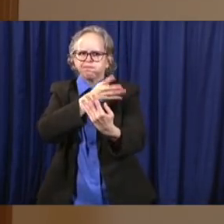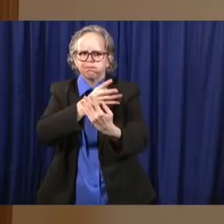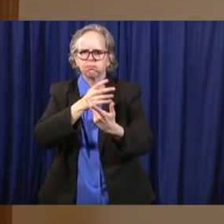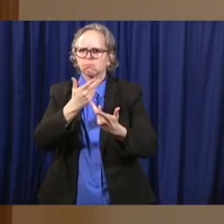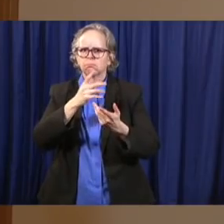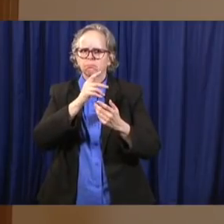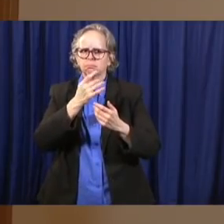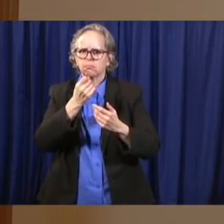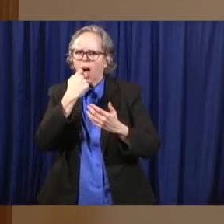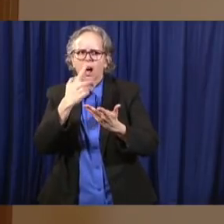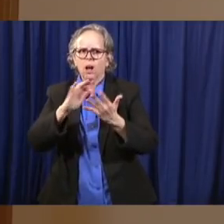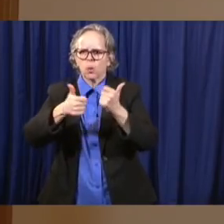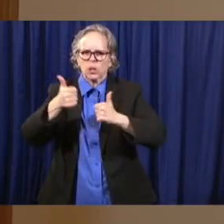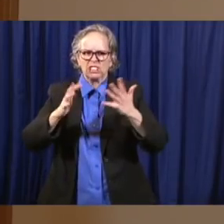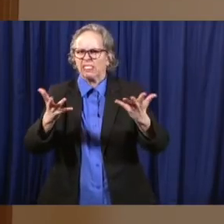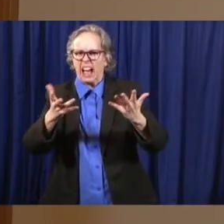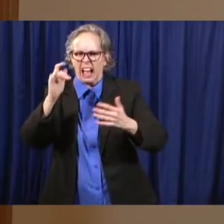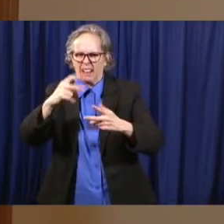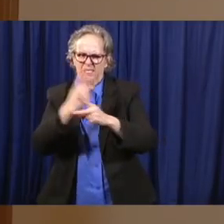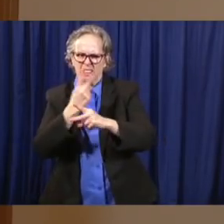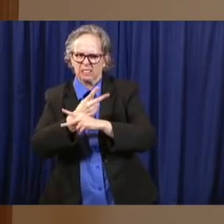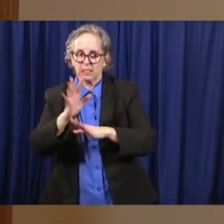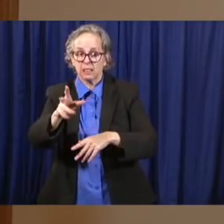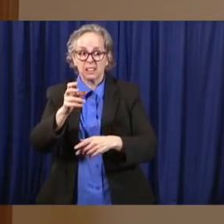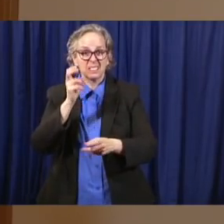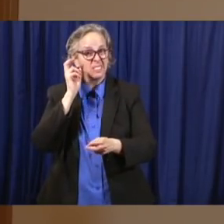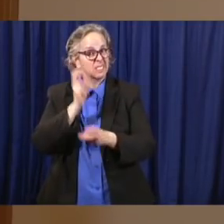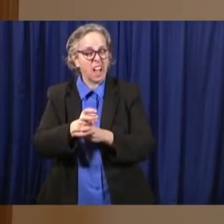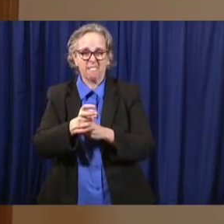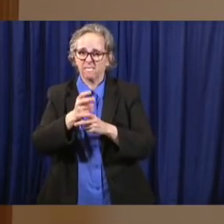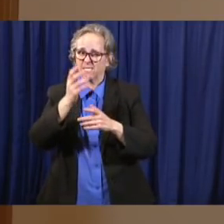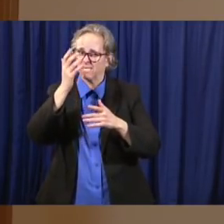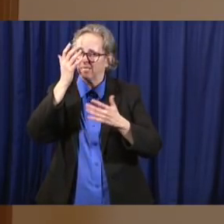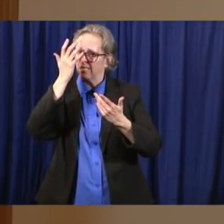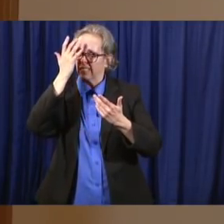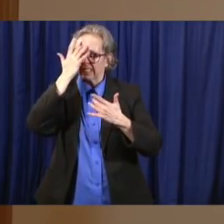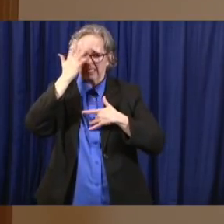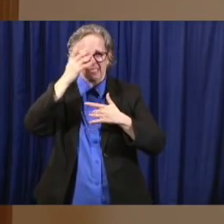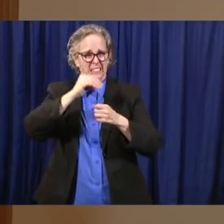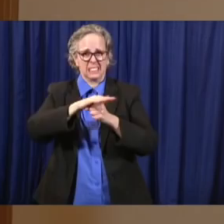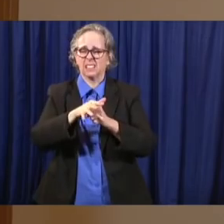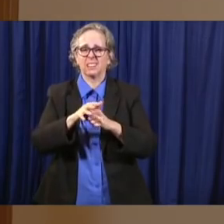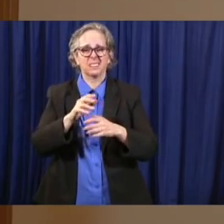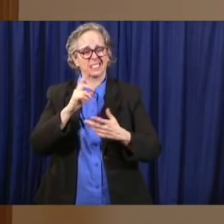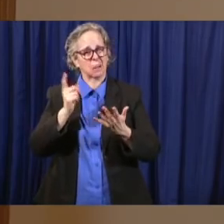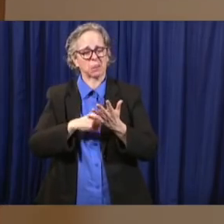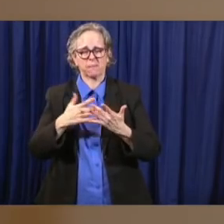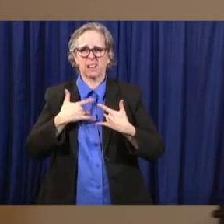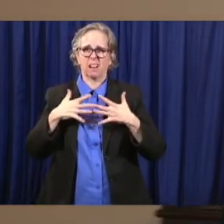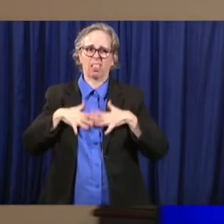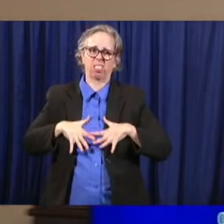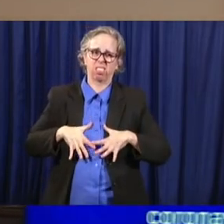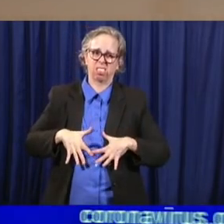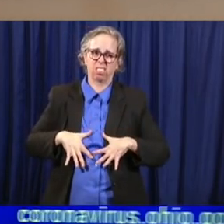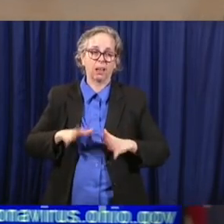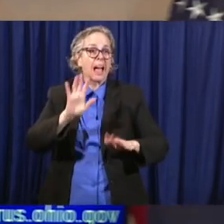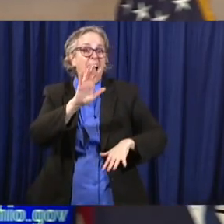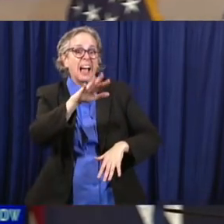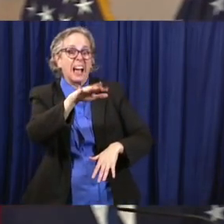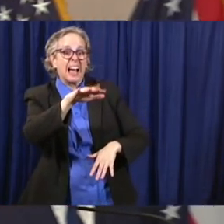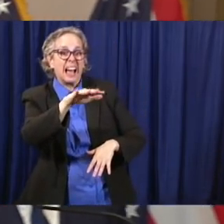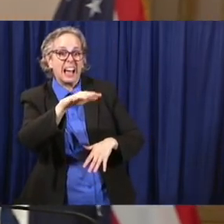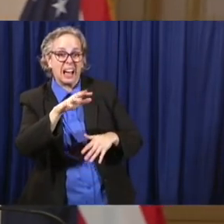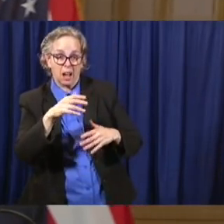and it can be very discouraging, I know, to those on the front lines. Thank you. And just make it clear, we are seeking more